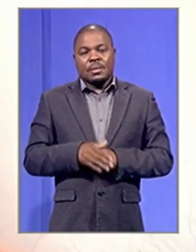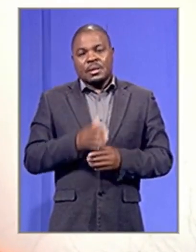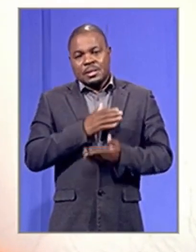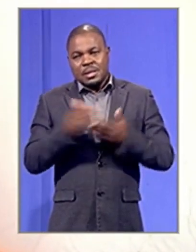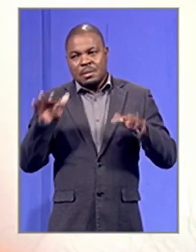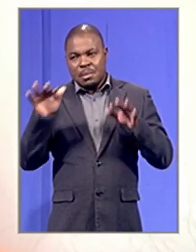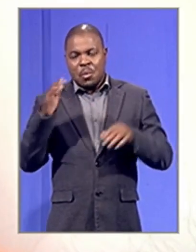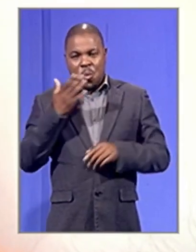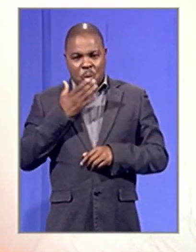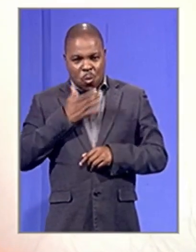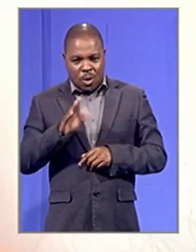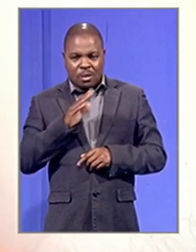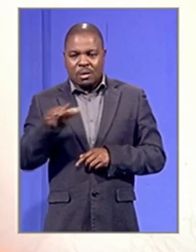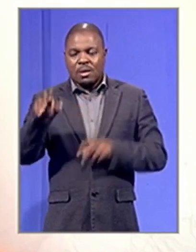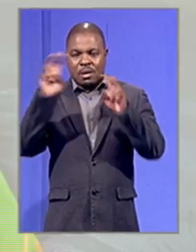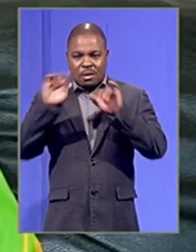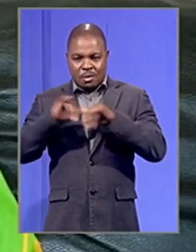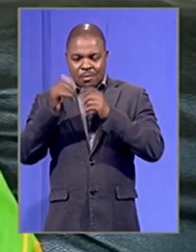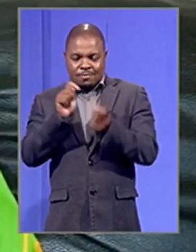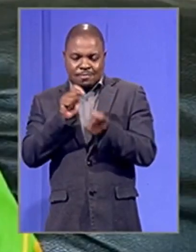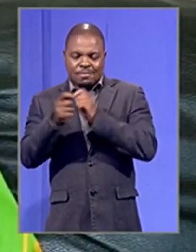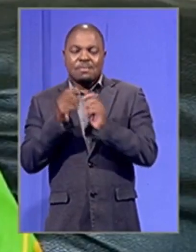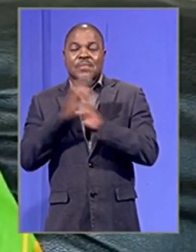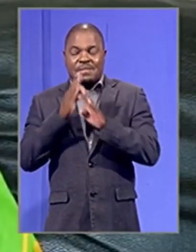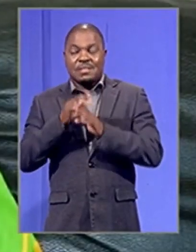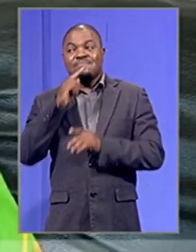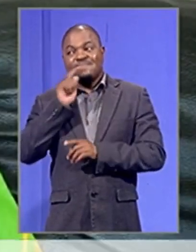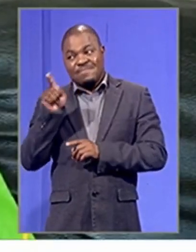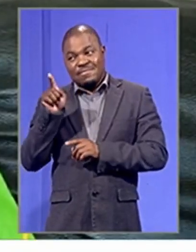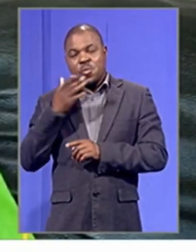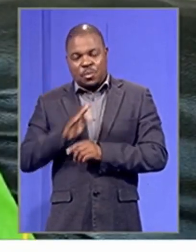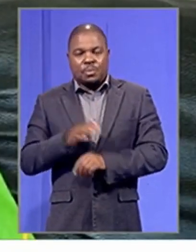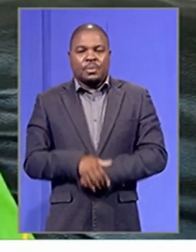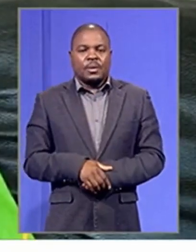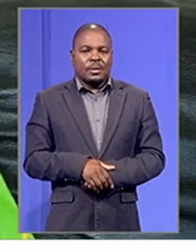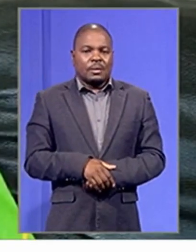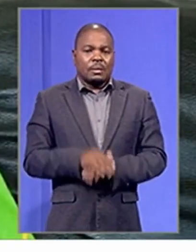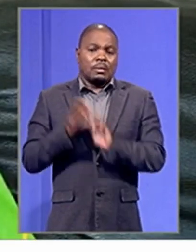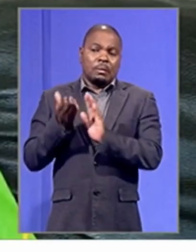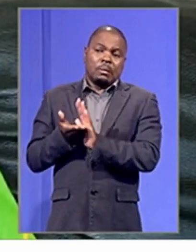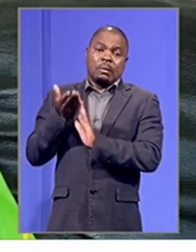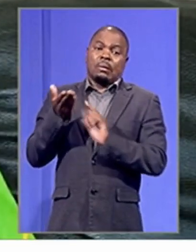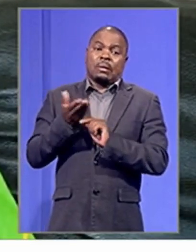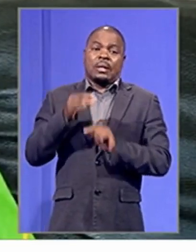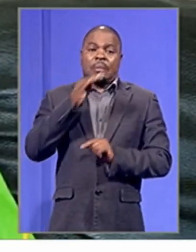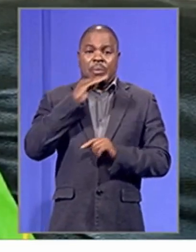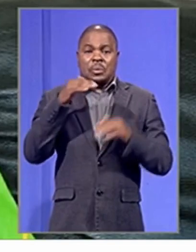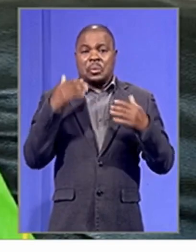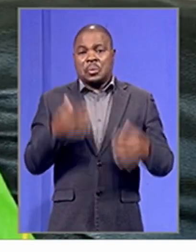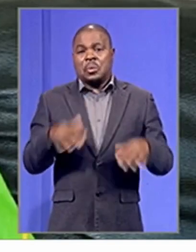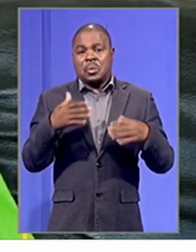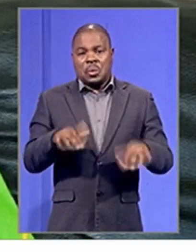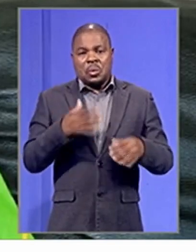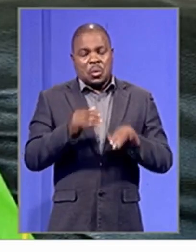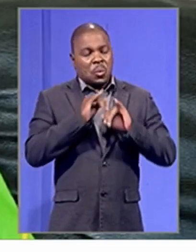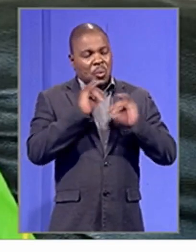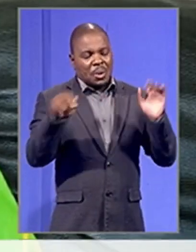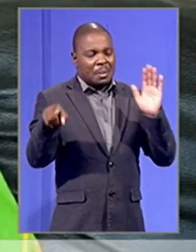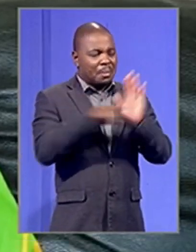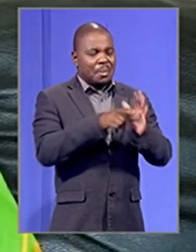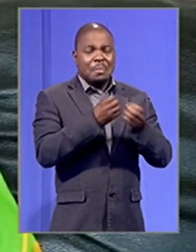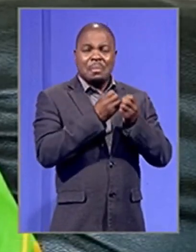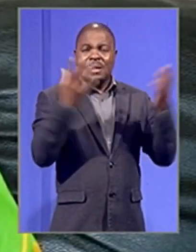for the privatization of Eskom to succeed. This increase will cause an untold misery for many South